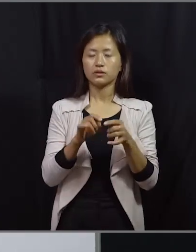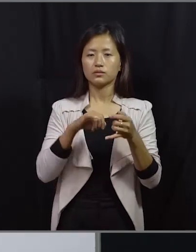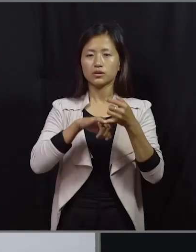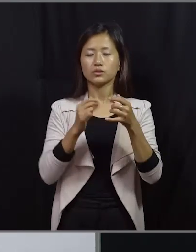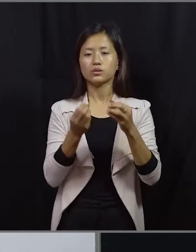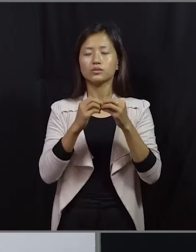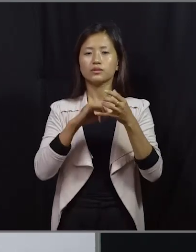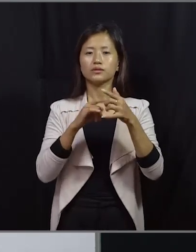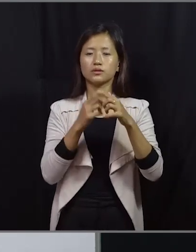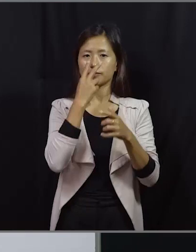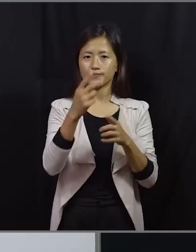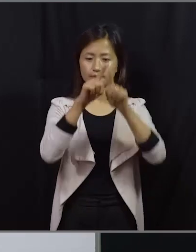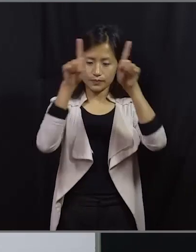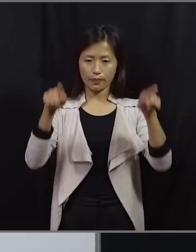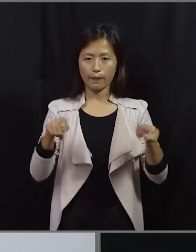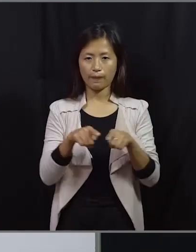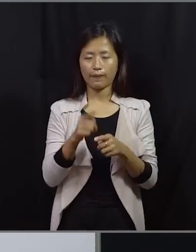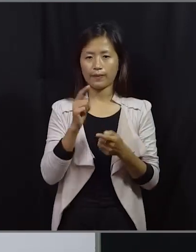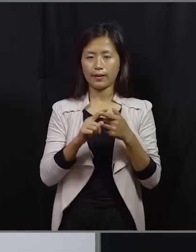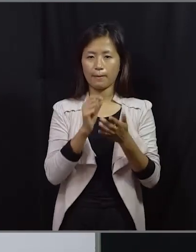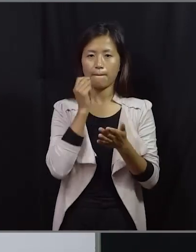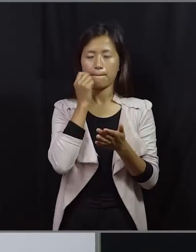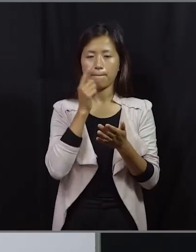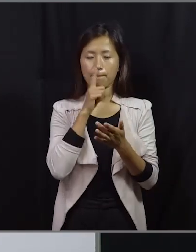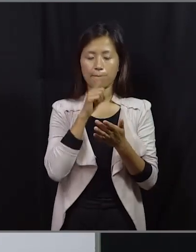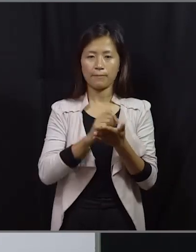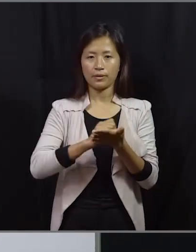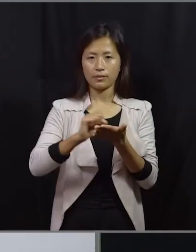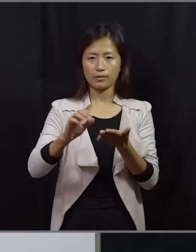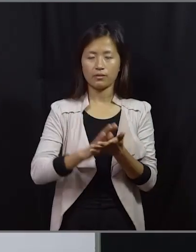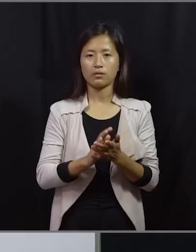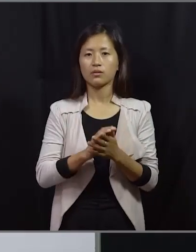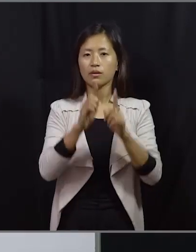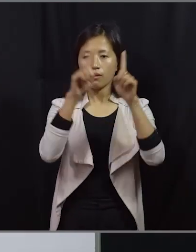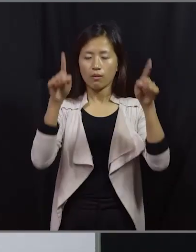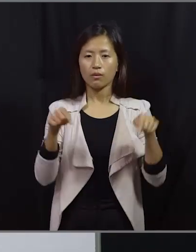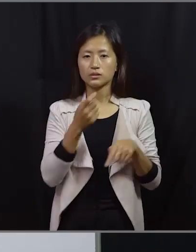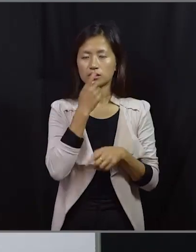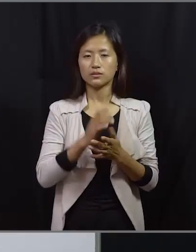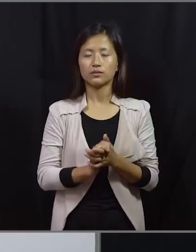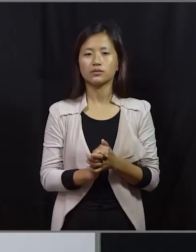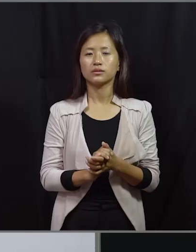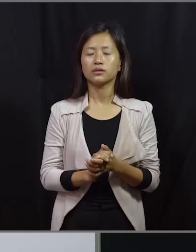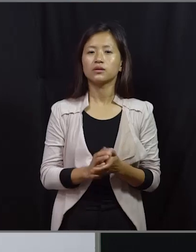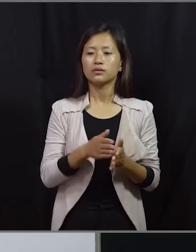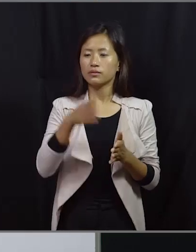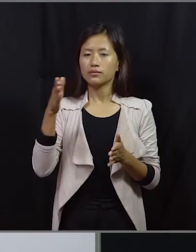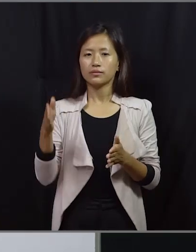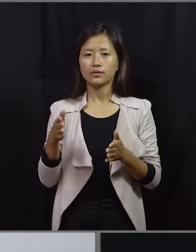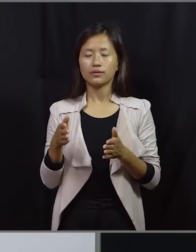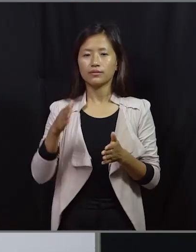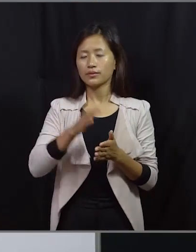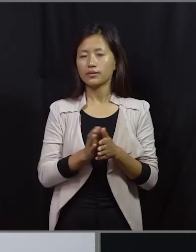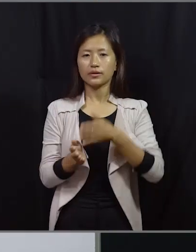Okay, here it will be a set, here it will be a set. Okay, but this will be an element. The left side will be always